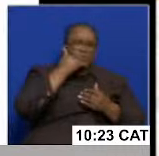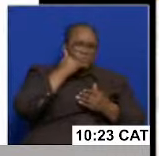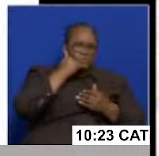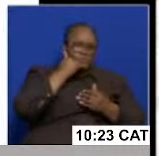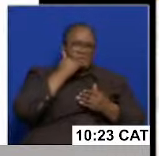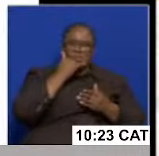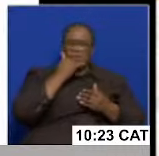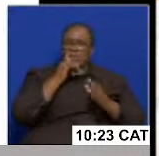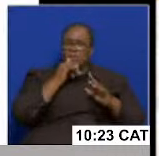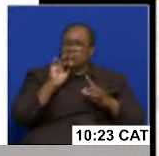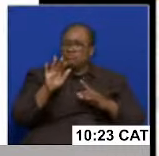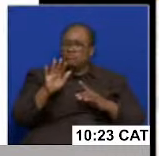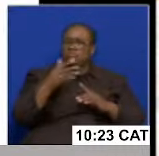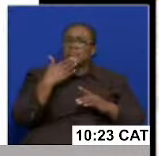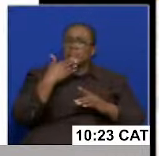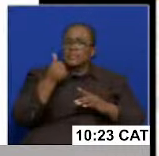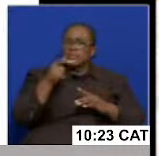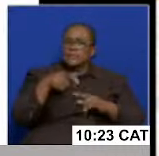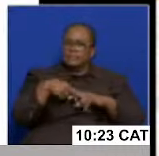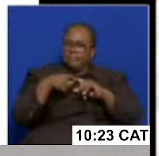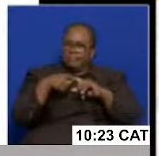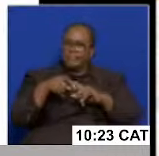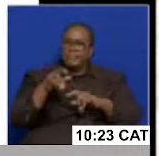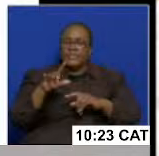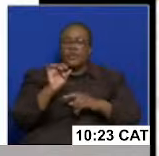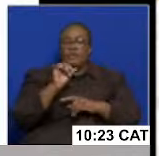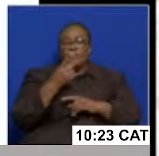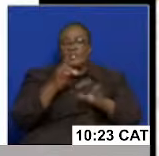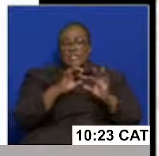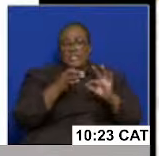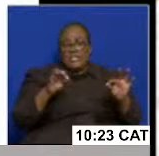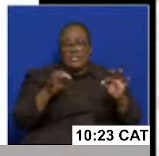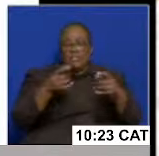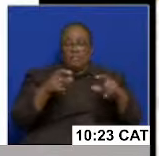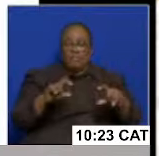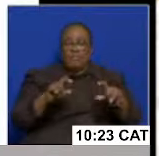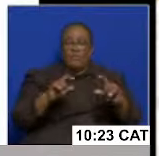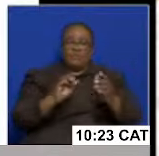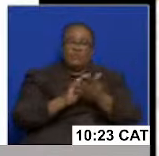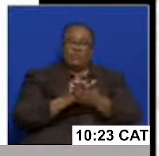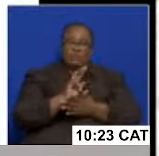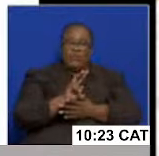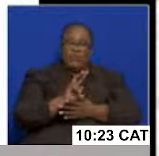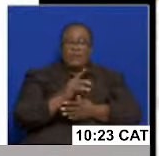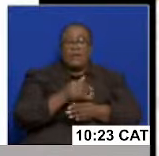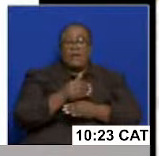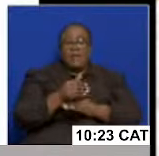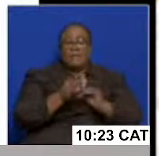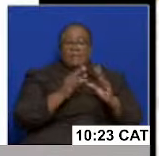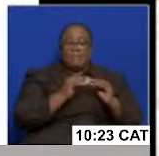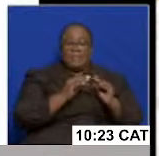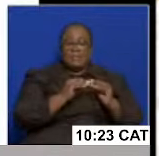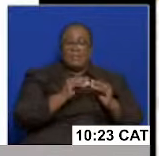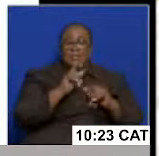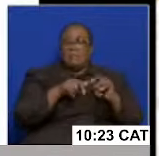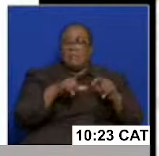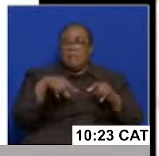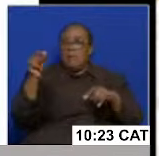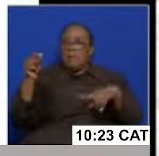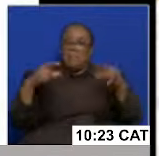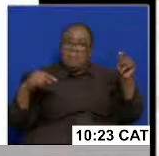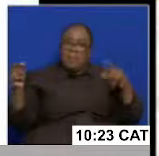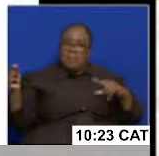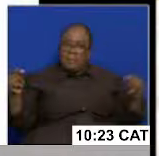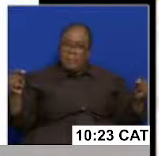In that first sentence of paragraph 12, you say that after the meeting, everybody went their separate ways. And you say that